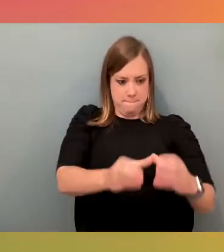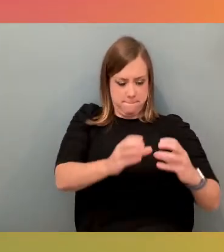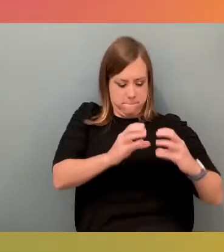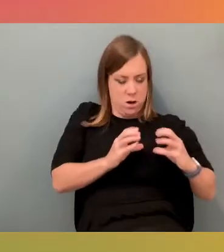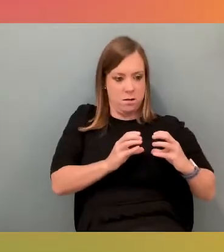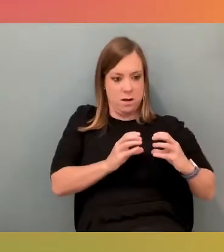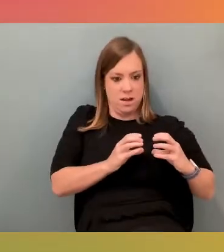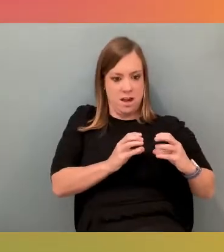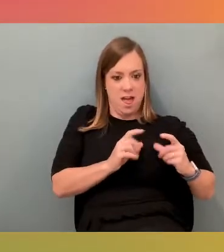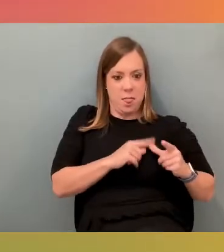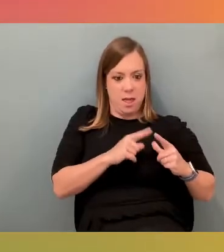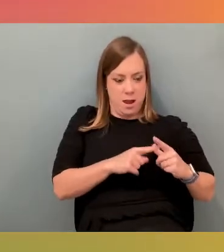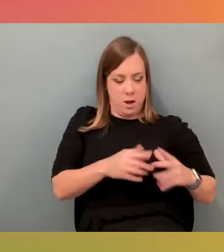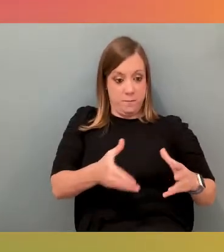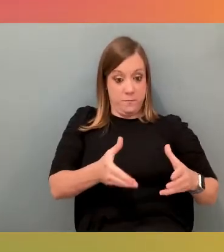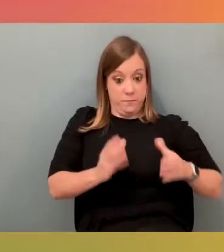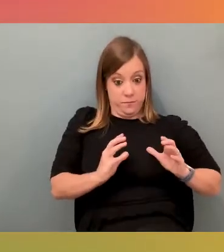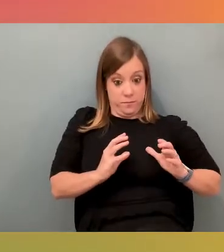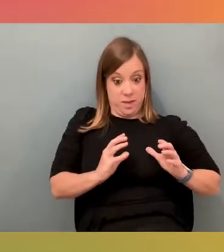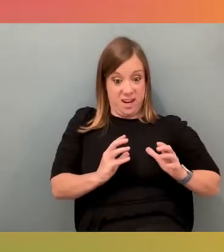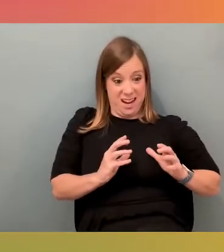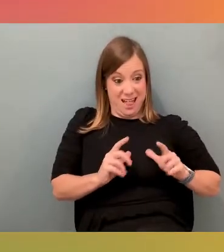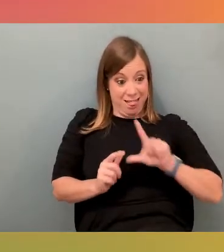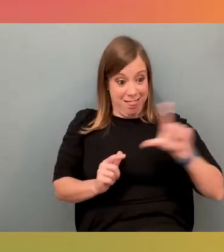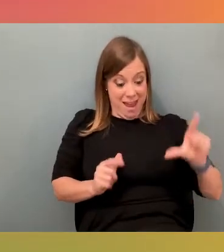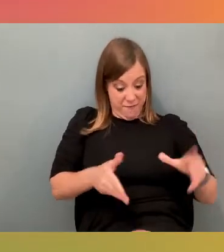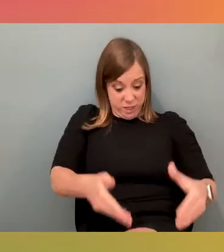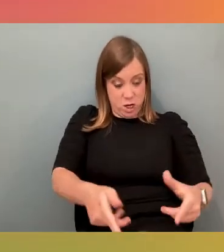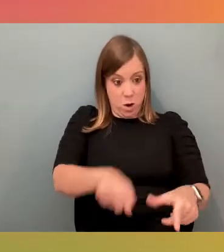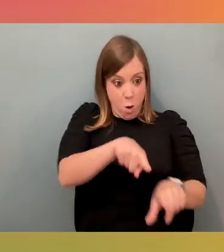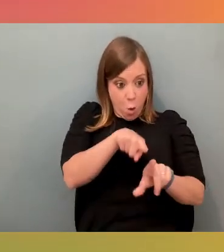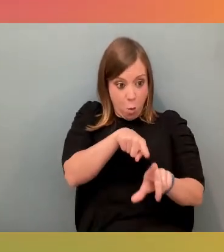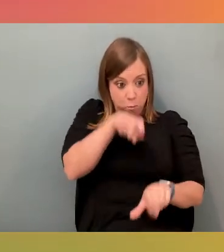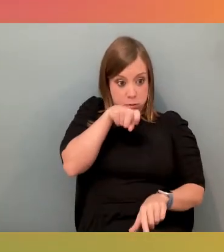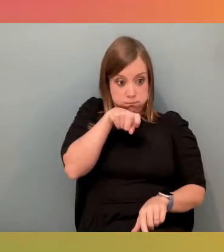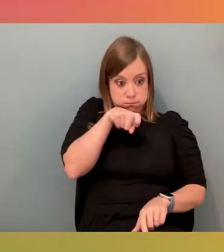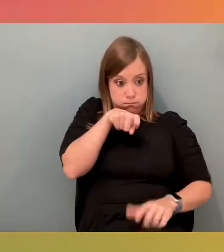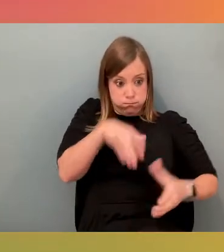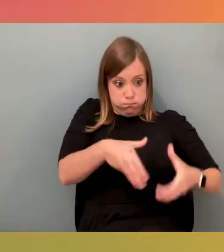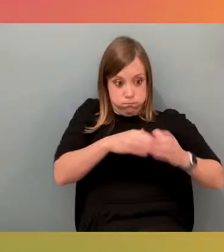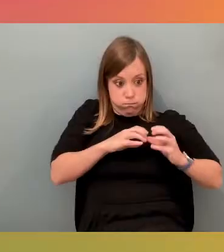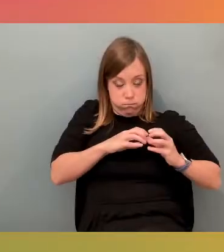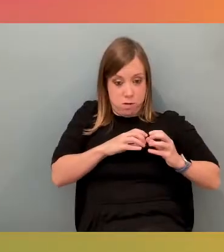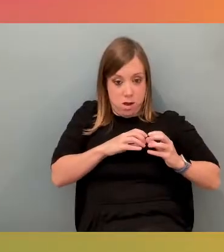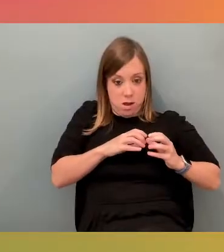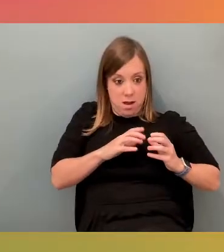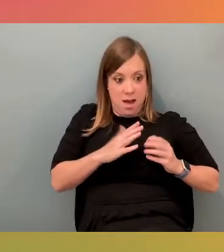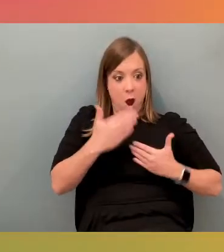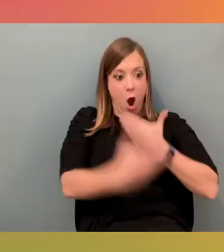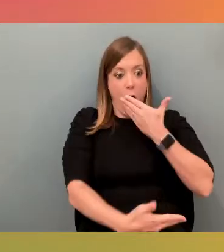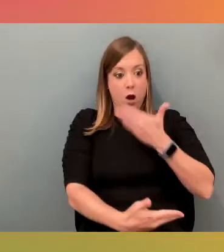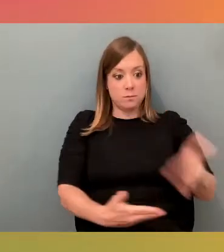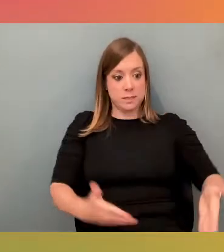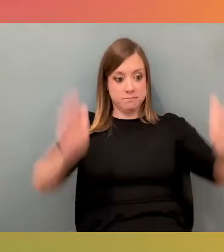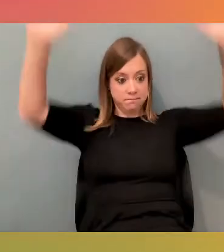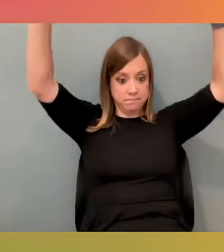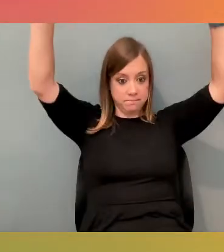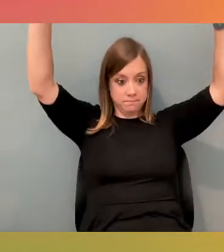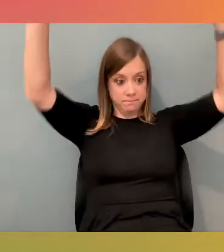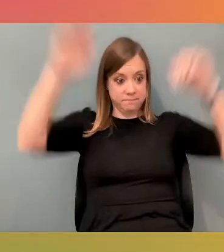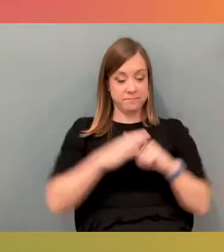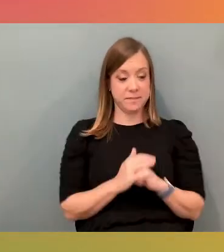drawing that left knee in as high as you can, reaching the arms up, breathing, maybe falling, maybe wobbling,